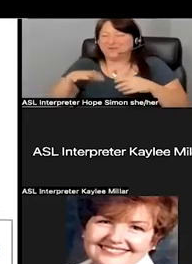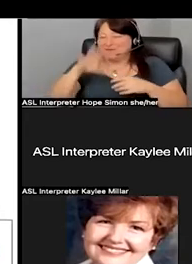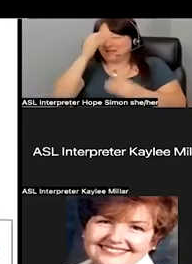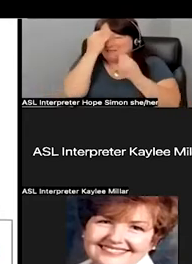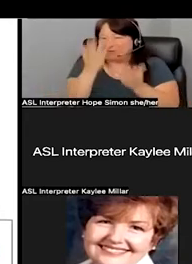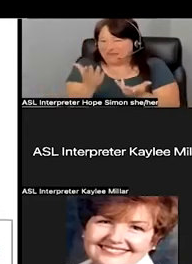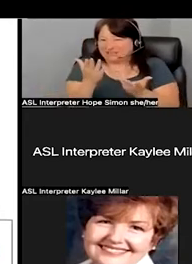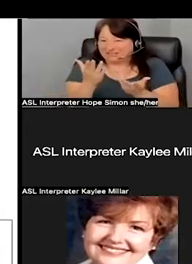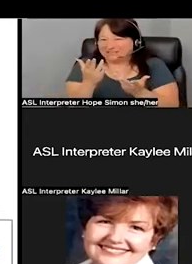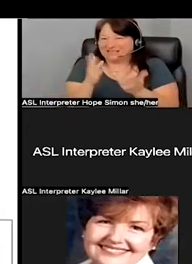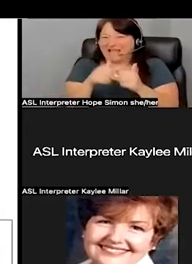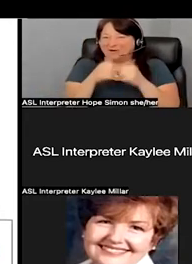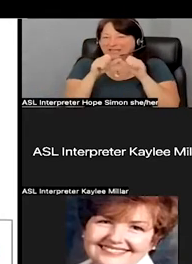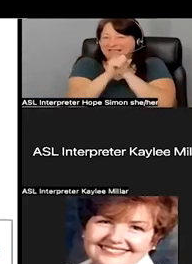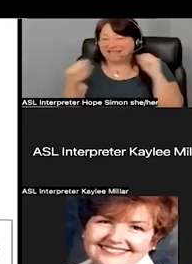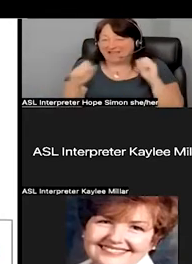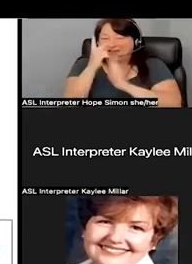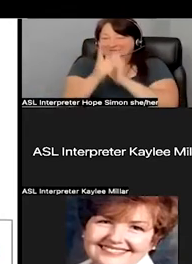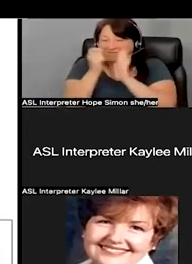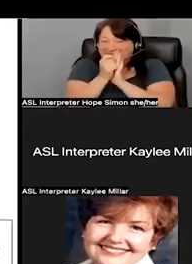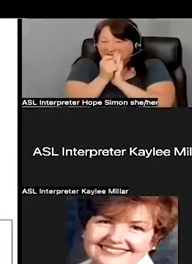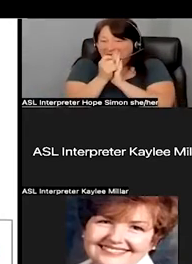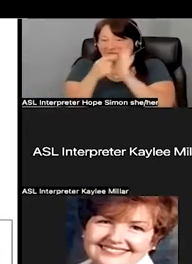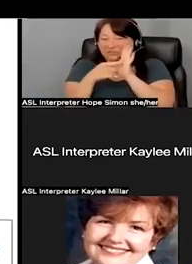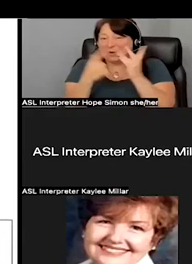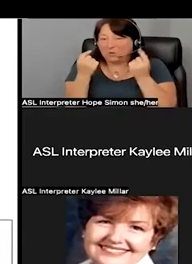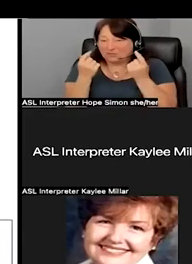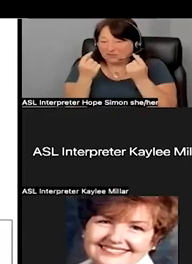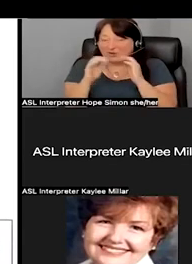to videos on what to do to be